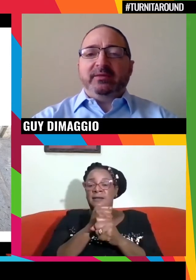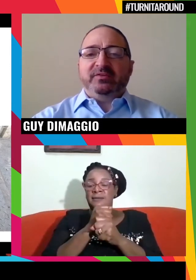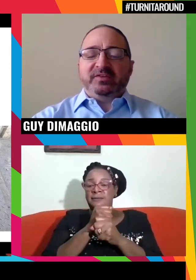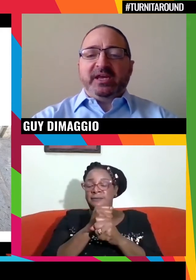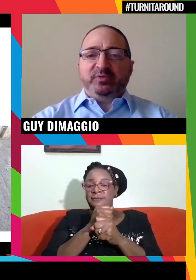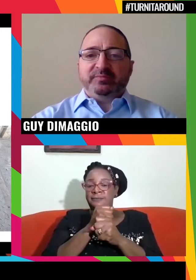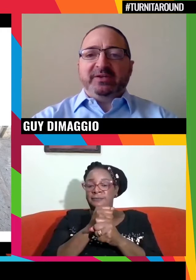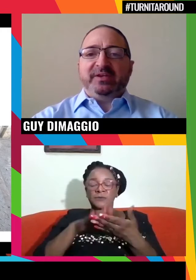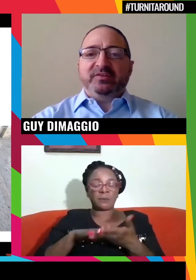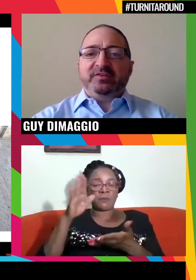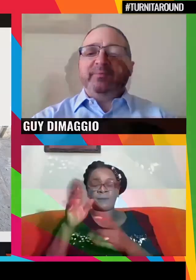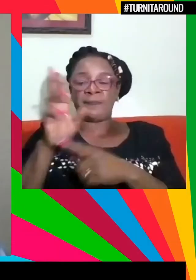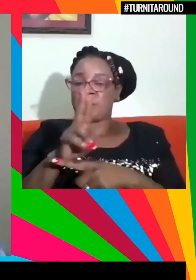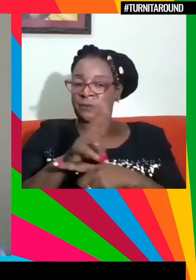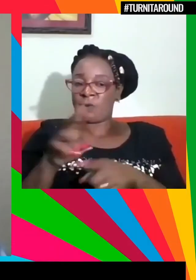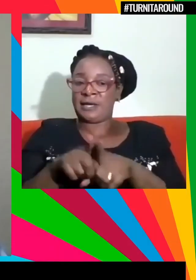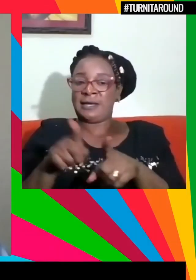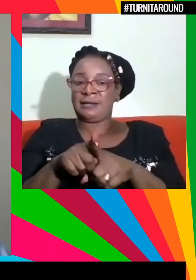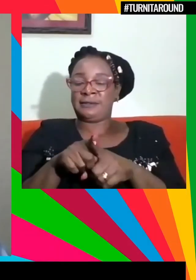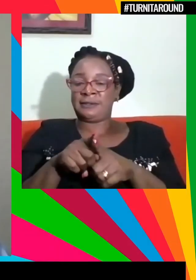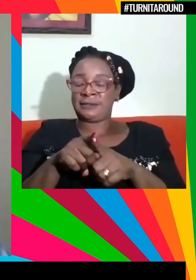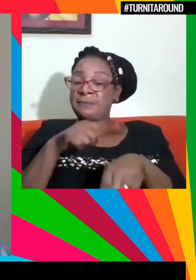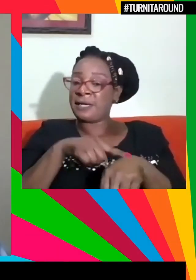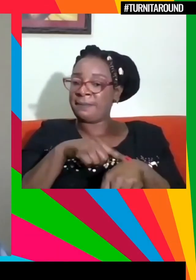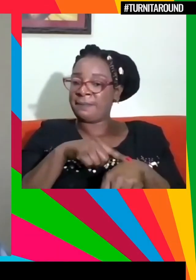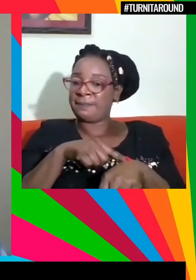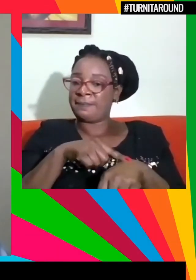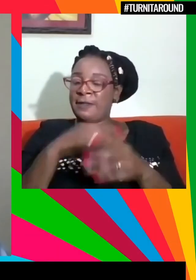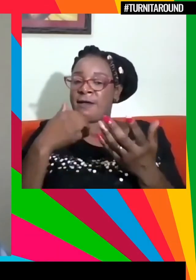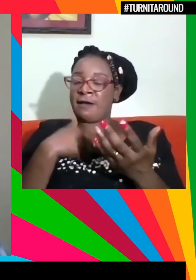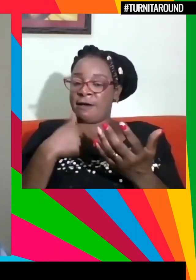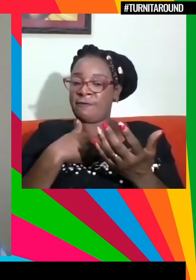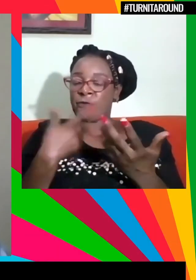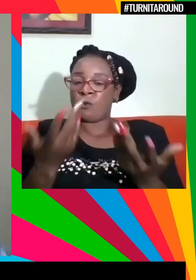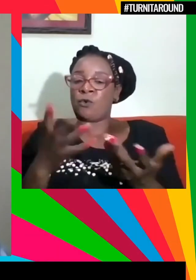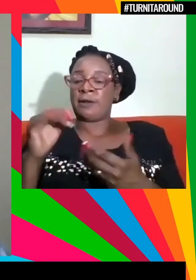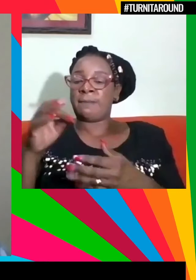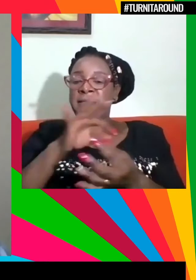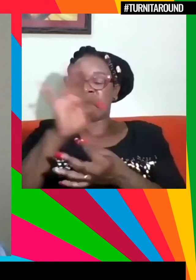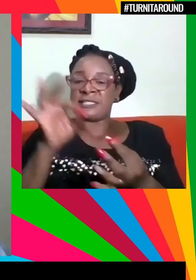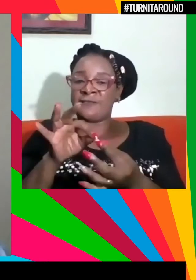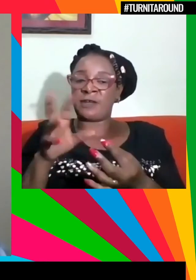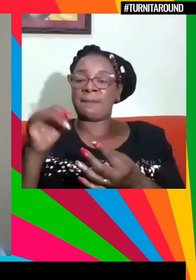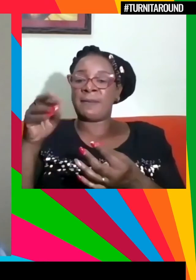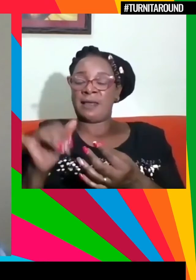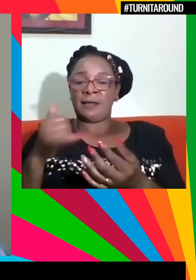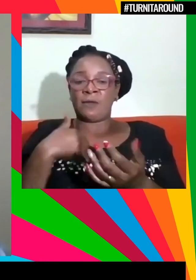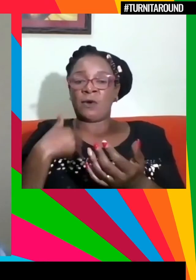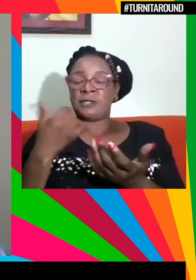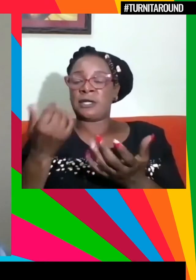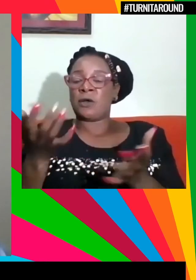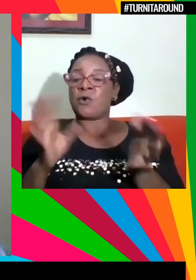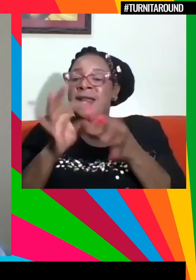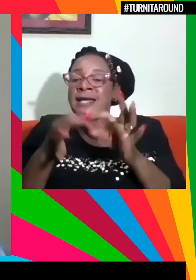can in the sustainable space, and at the same time, help our clients, in particular our bank clients, connect, if you will, with